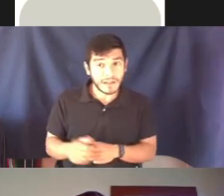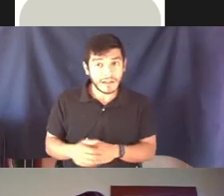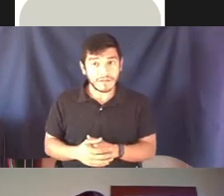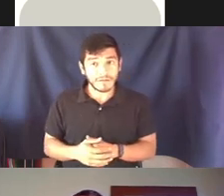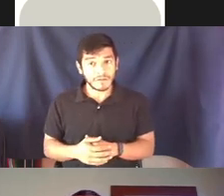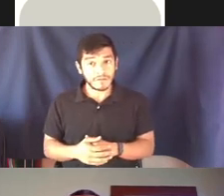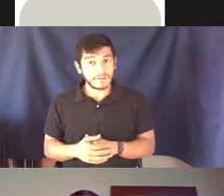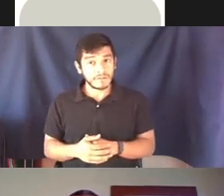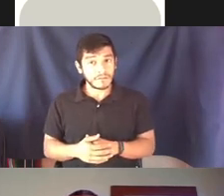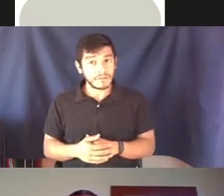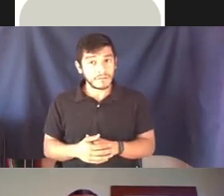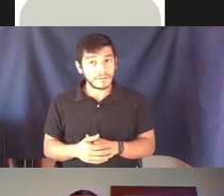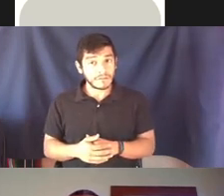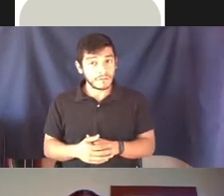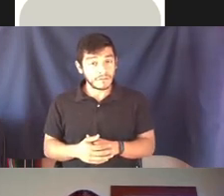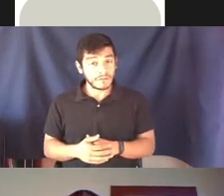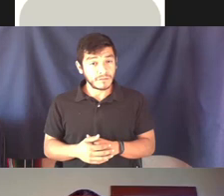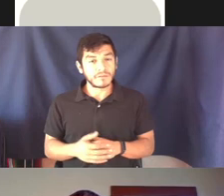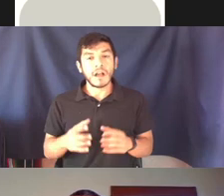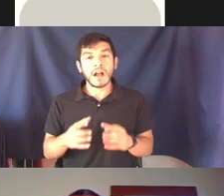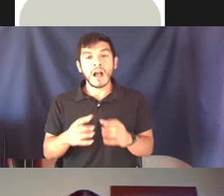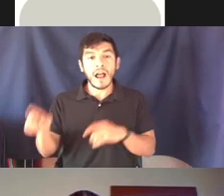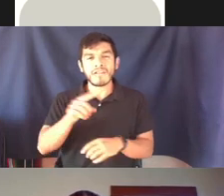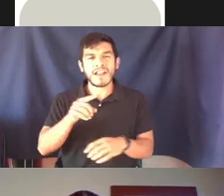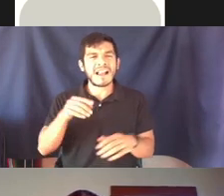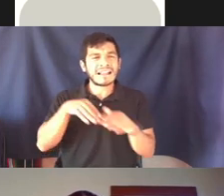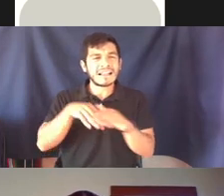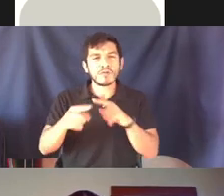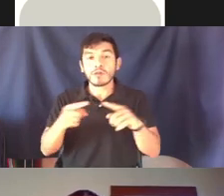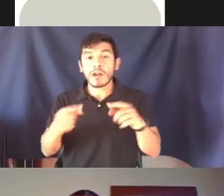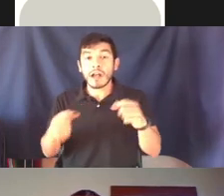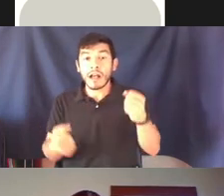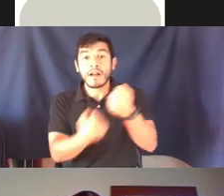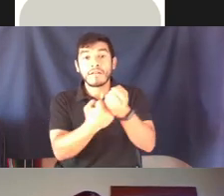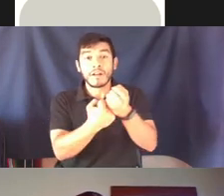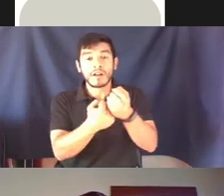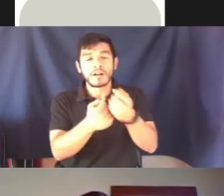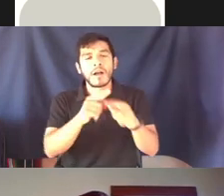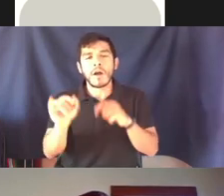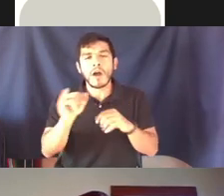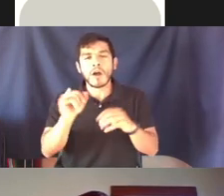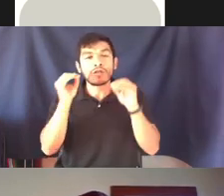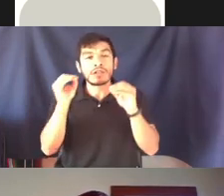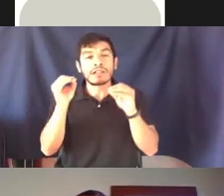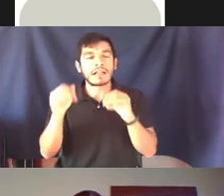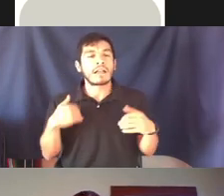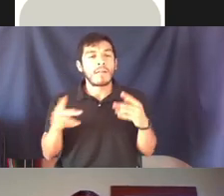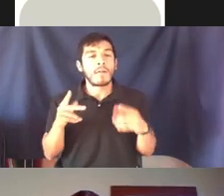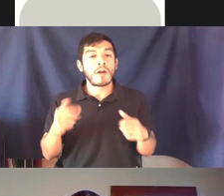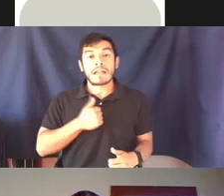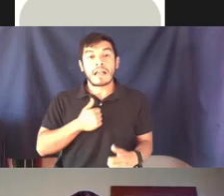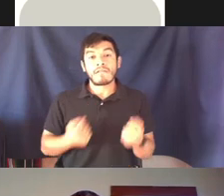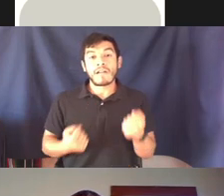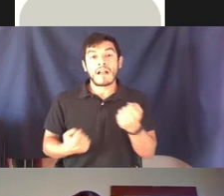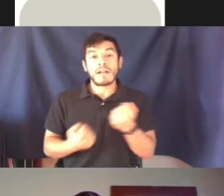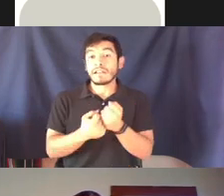into advocating, but also teaching young people self-advocacy skills. And then there is a